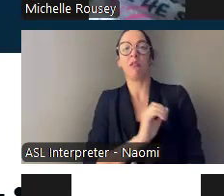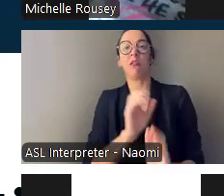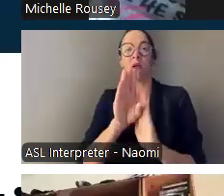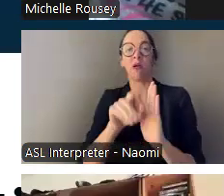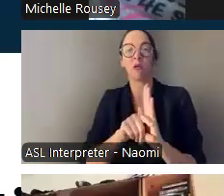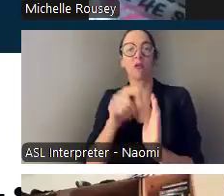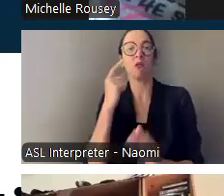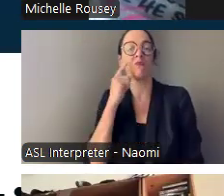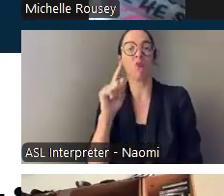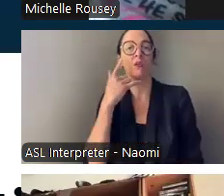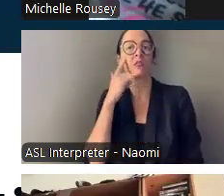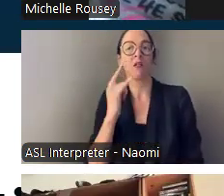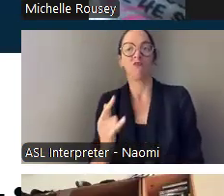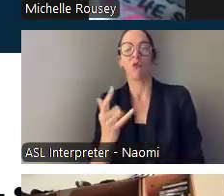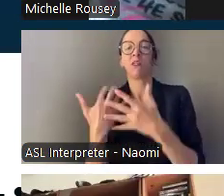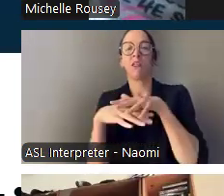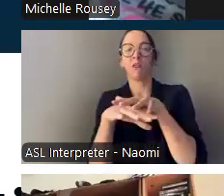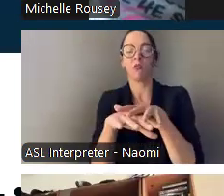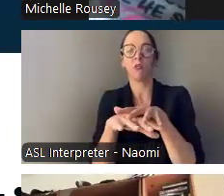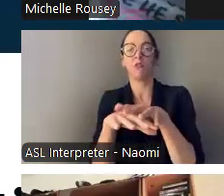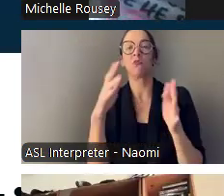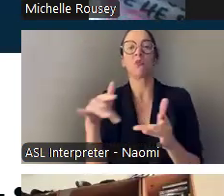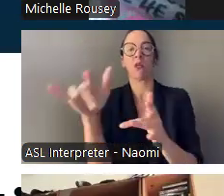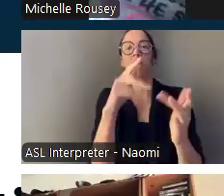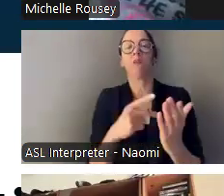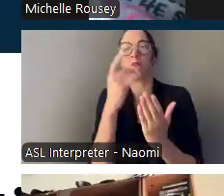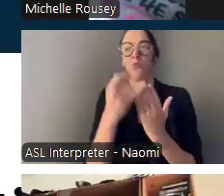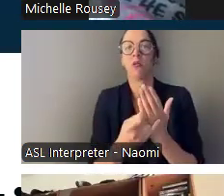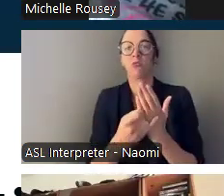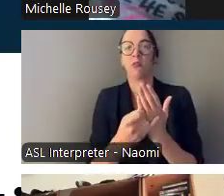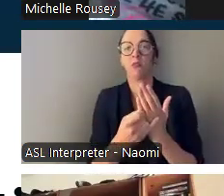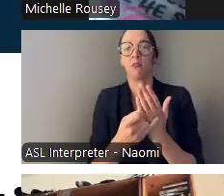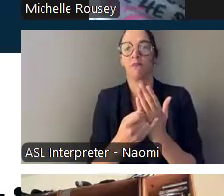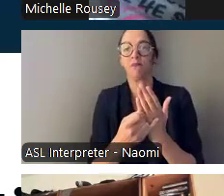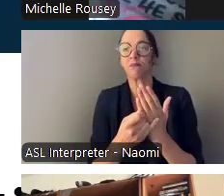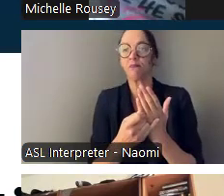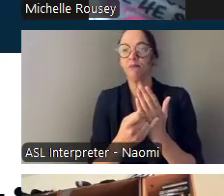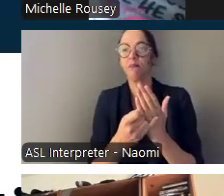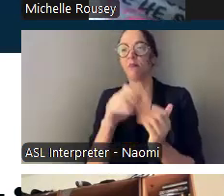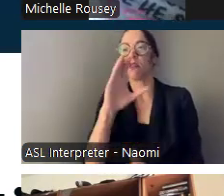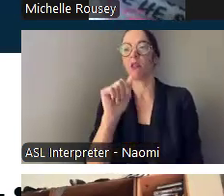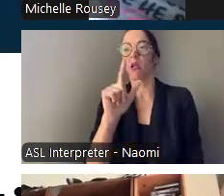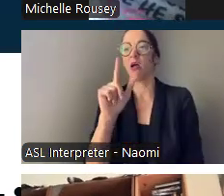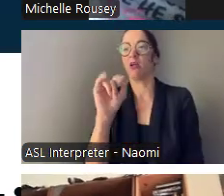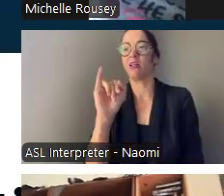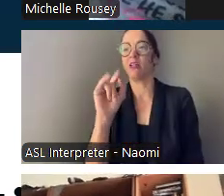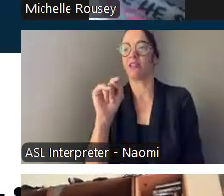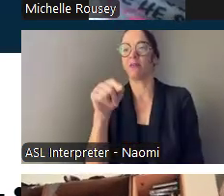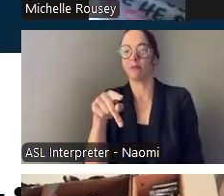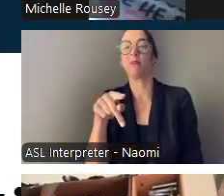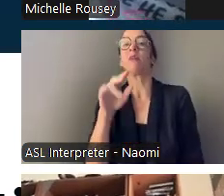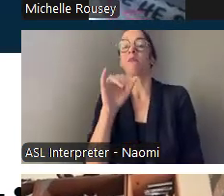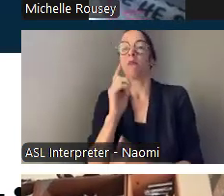California Integrated Travel Project, CALIP, making transit travel payment simple and more